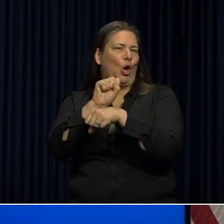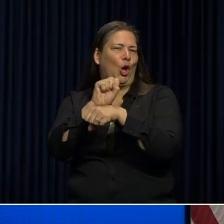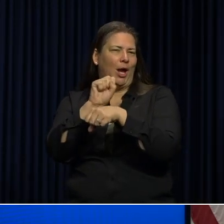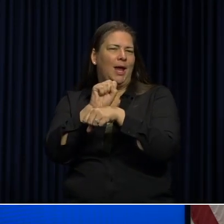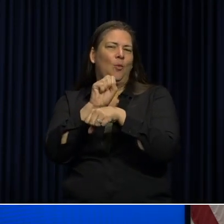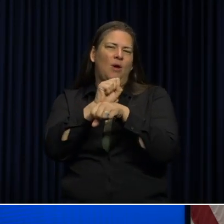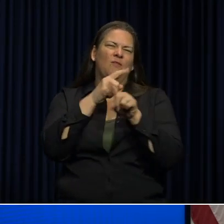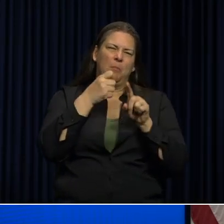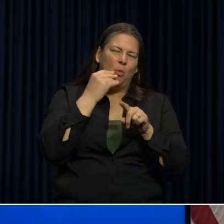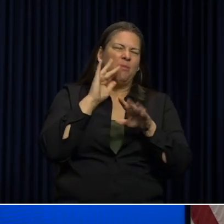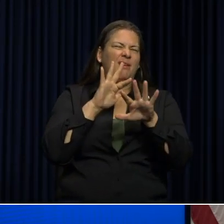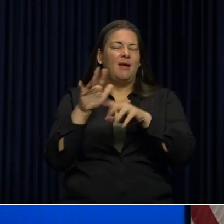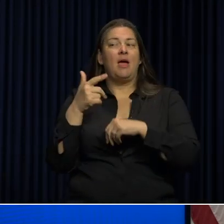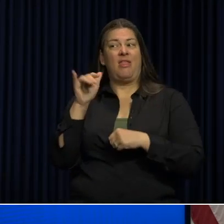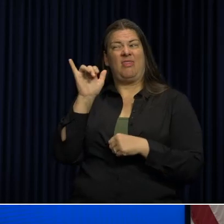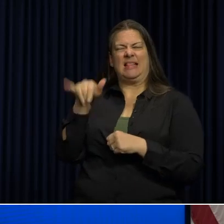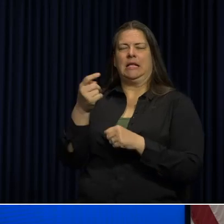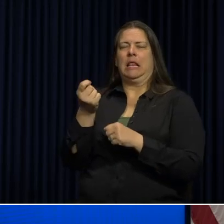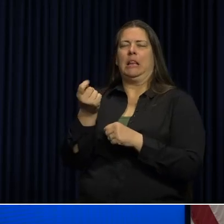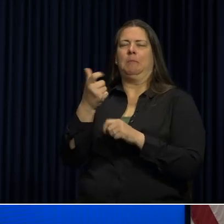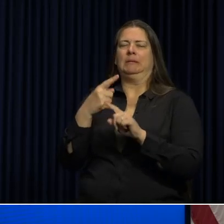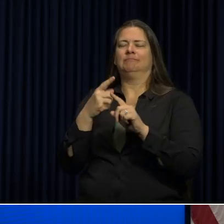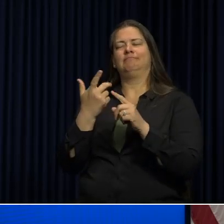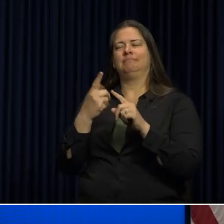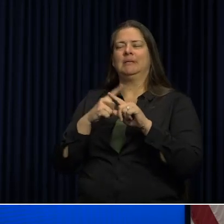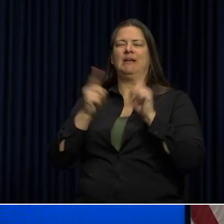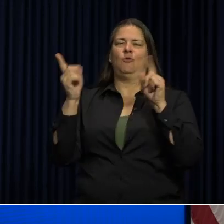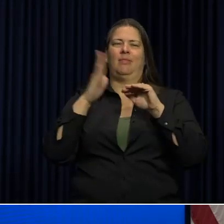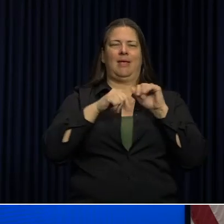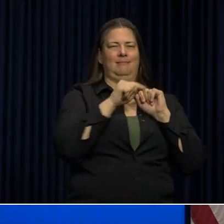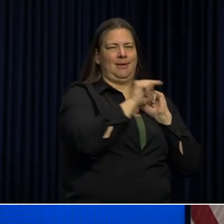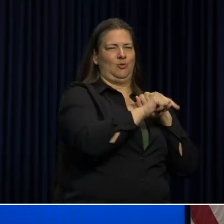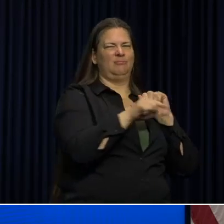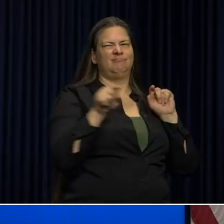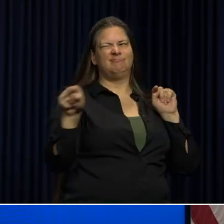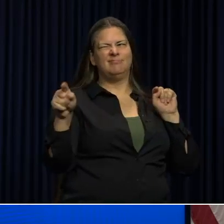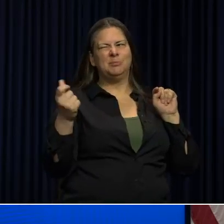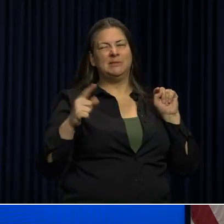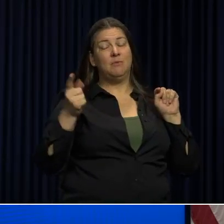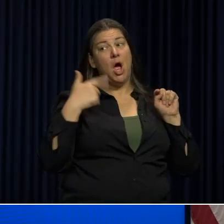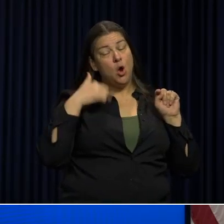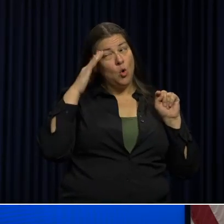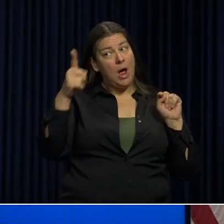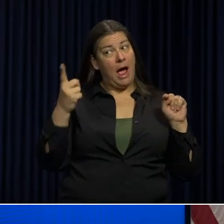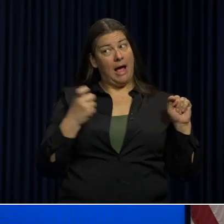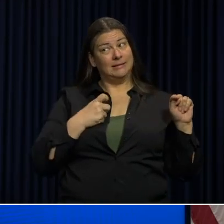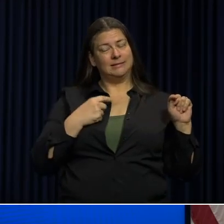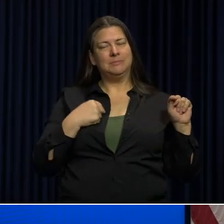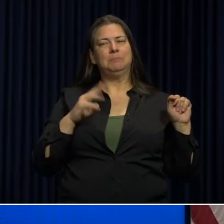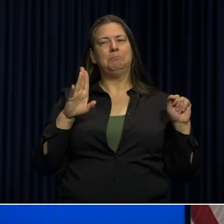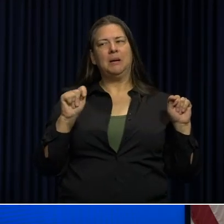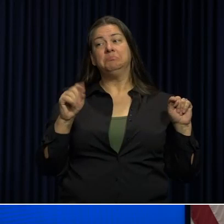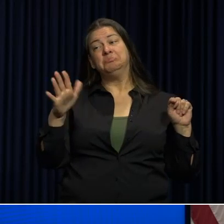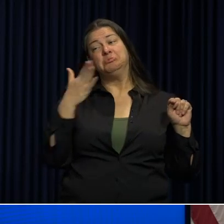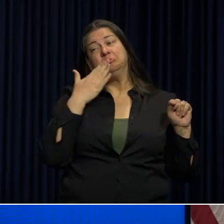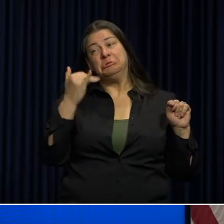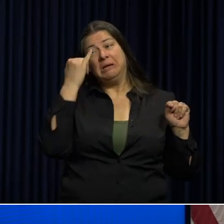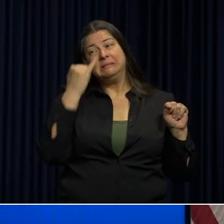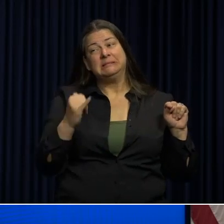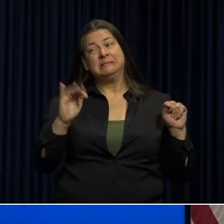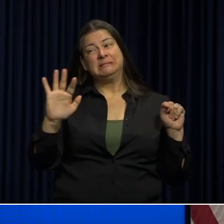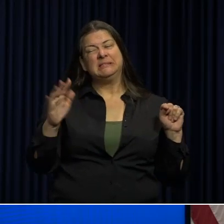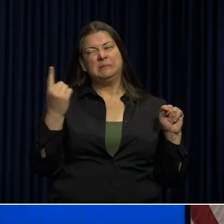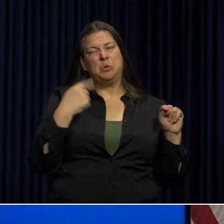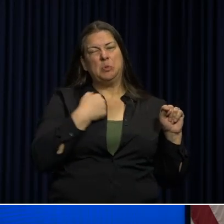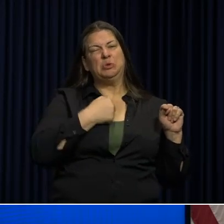little bit of work and variation that we need to do. So I know it's a question, but it's a good idea. It's